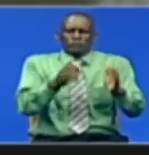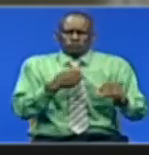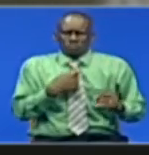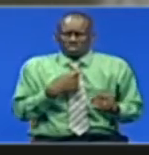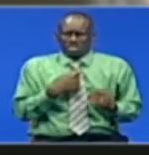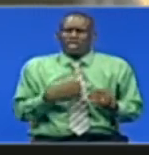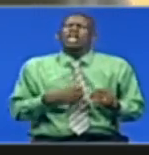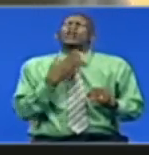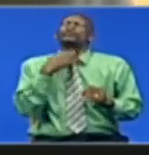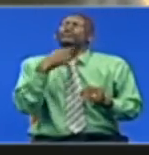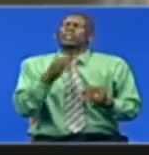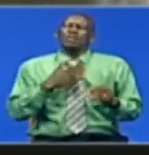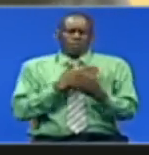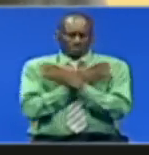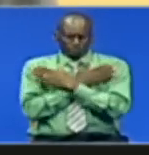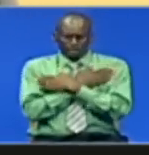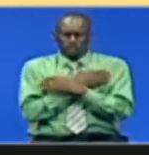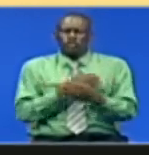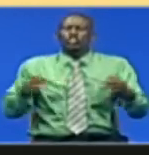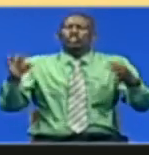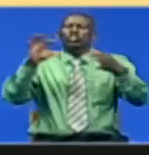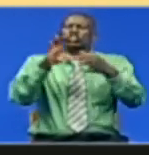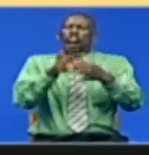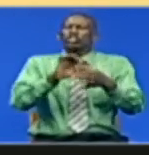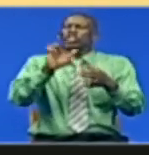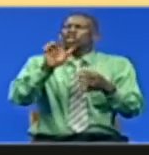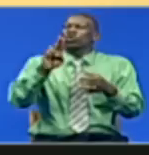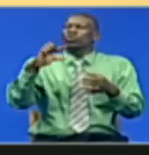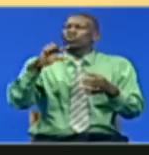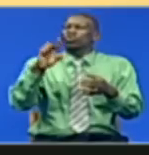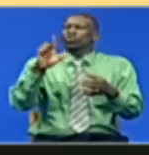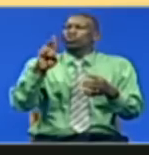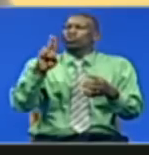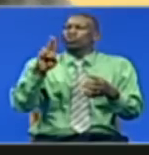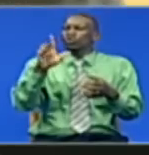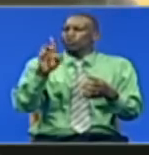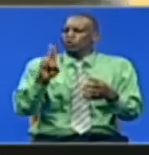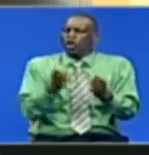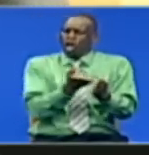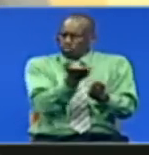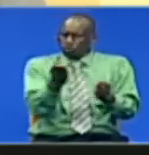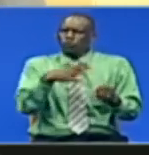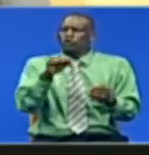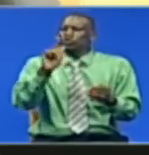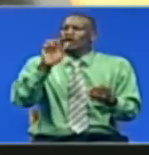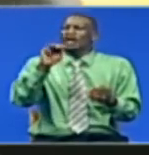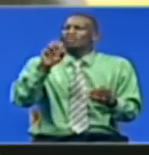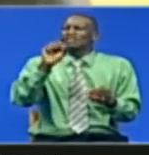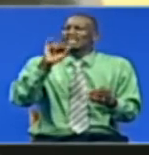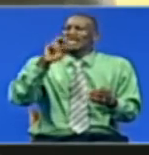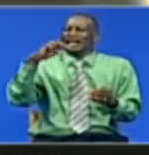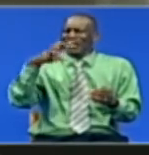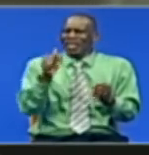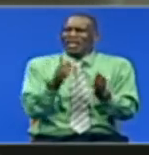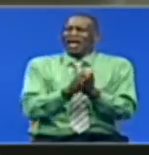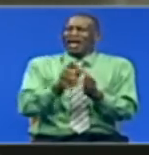And I want to tell my friends who are coming to Lugulu, and that one who is going into Kamusinga and Kibabi, here I think I jakuja. But